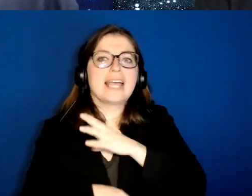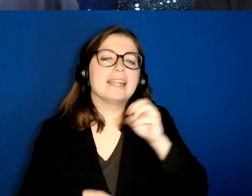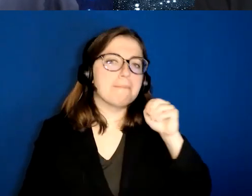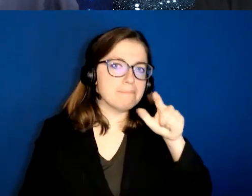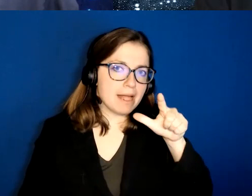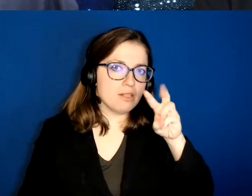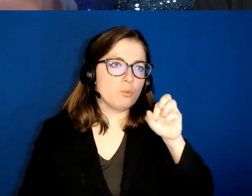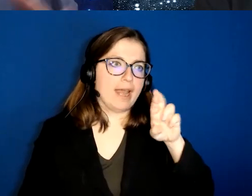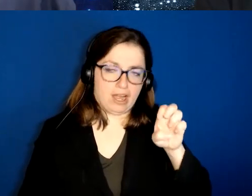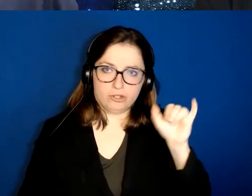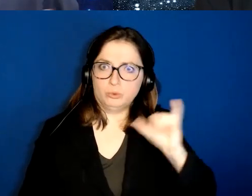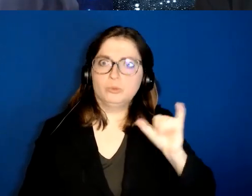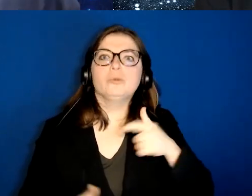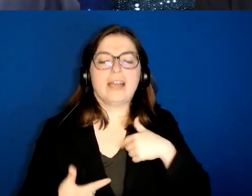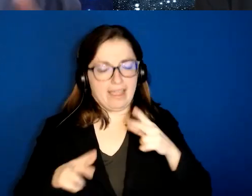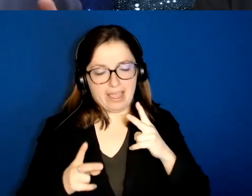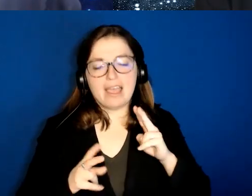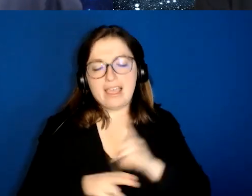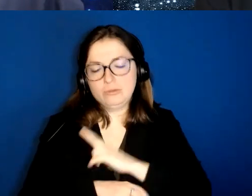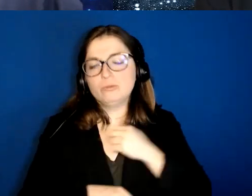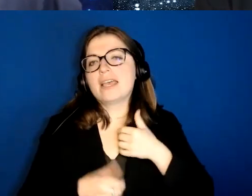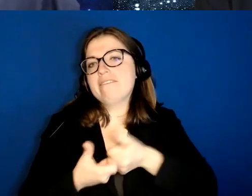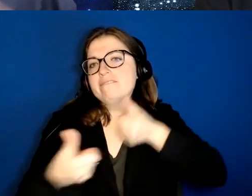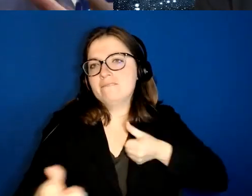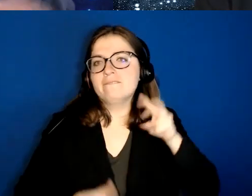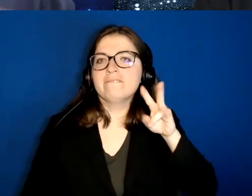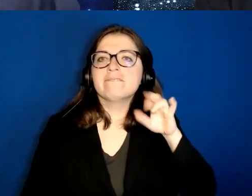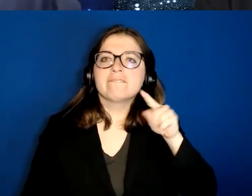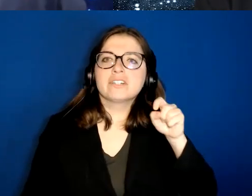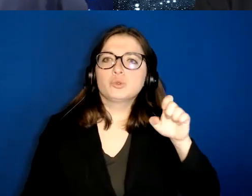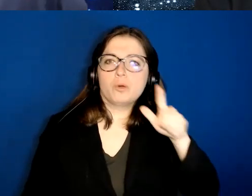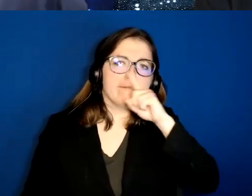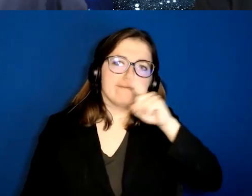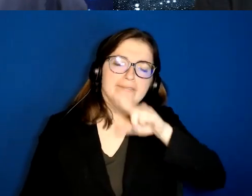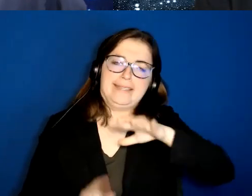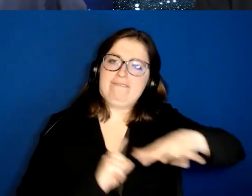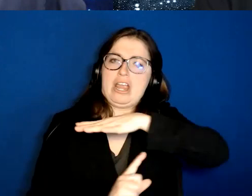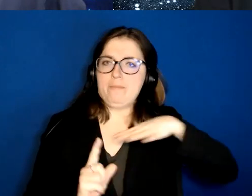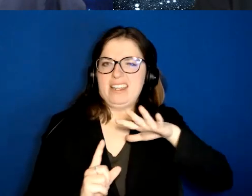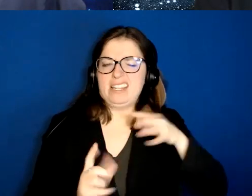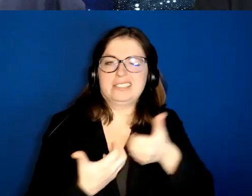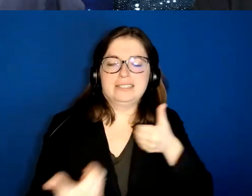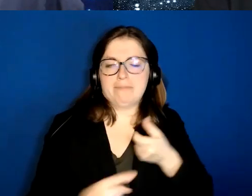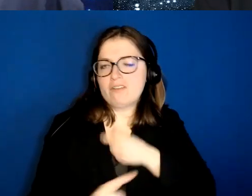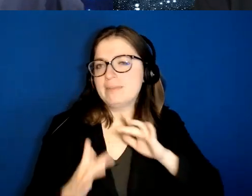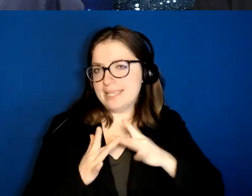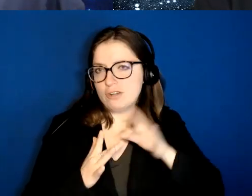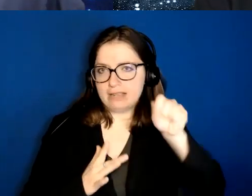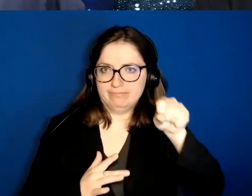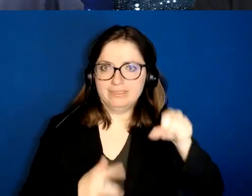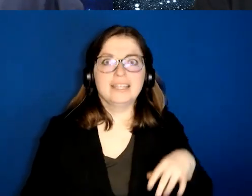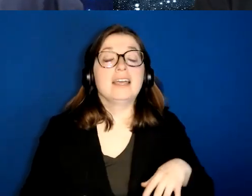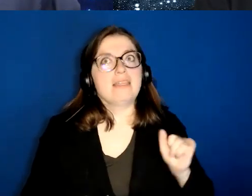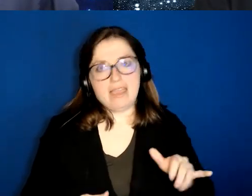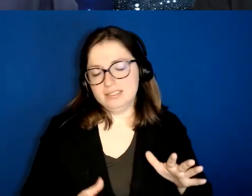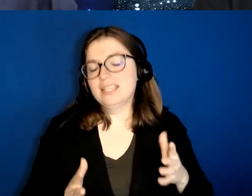environment inside an ESX cluster that is separated from the internet. That's made a big difference